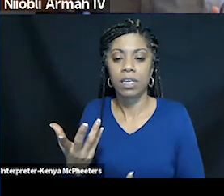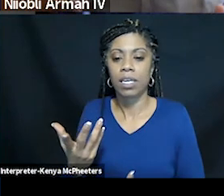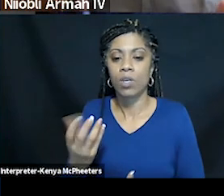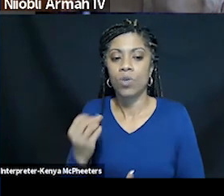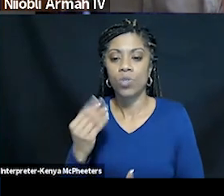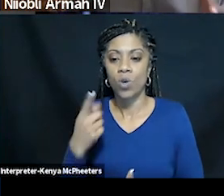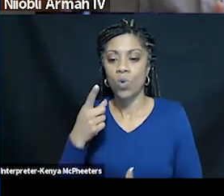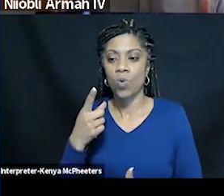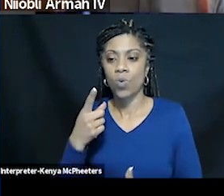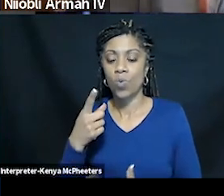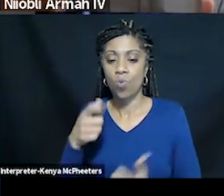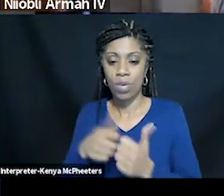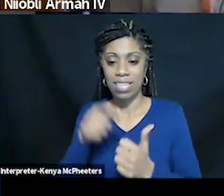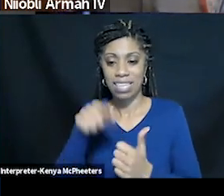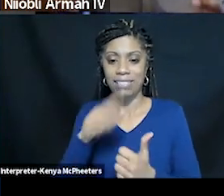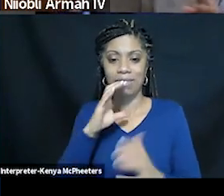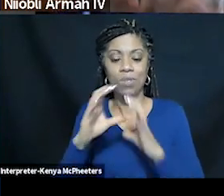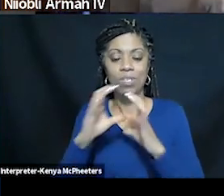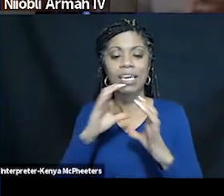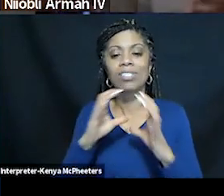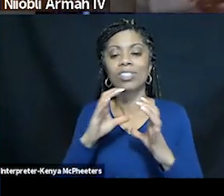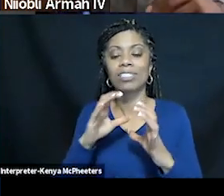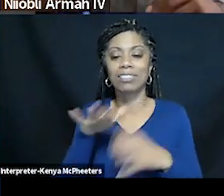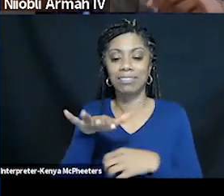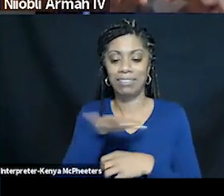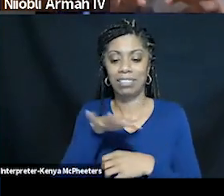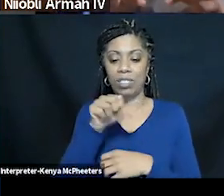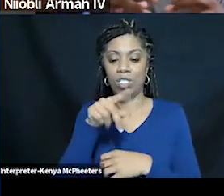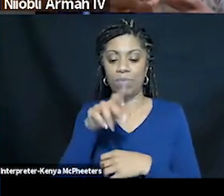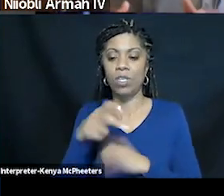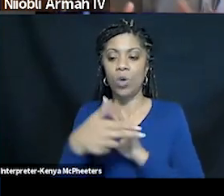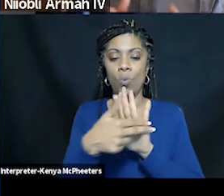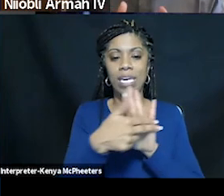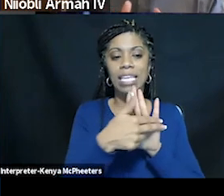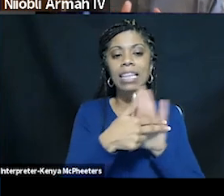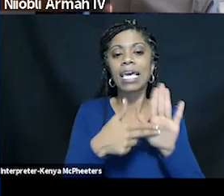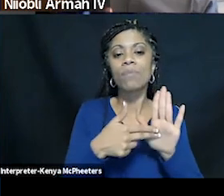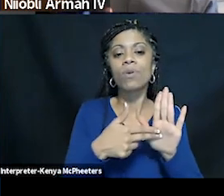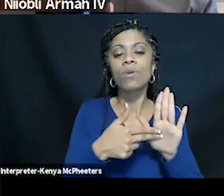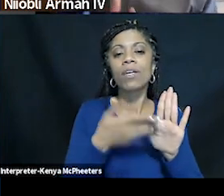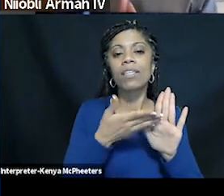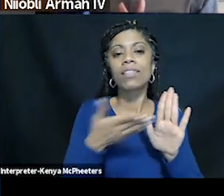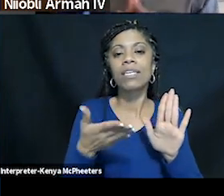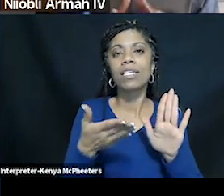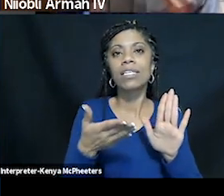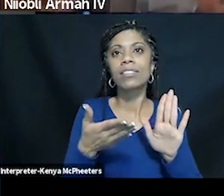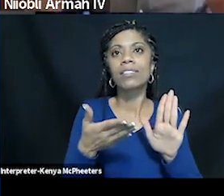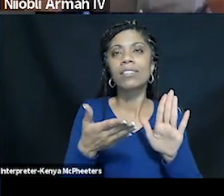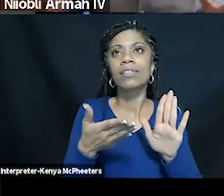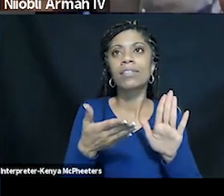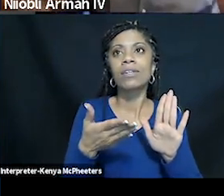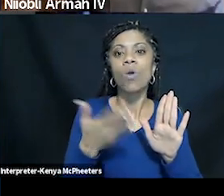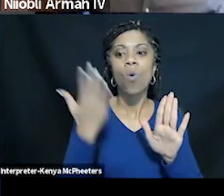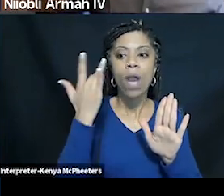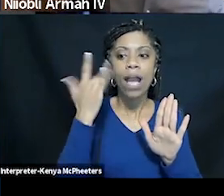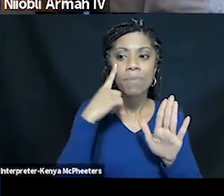in communication space, we could get confused because we label things based off what folks in our network call it, but if we would